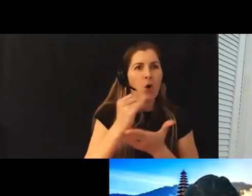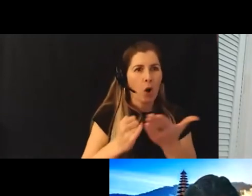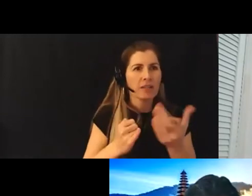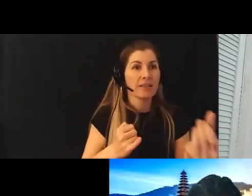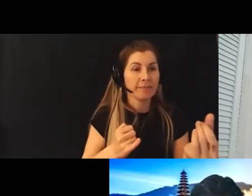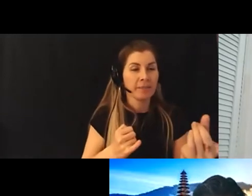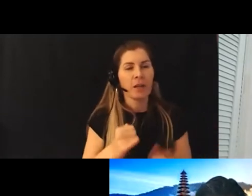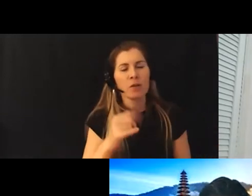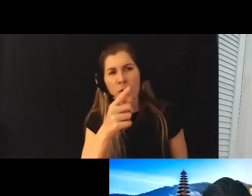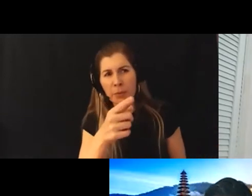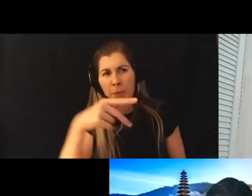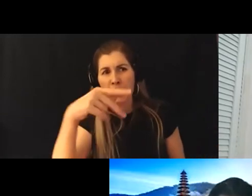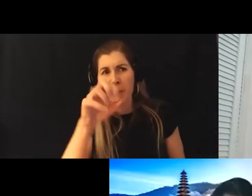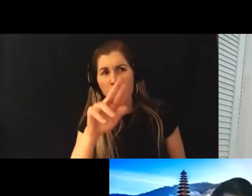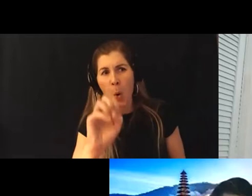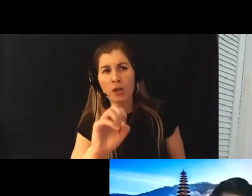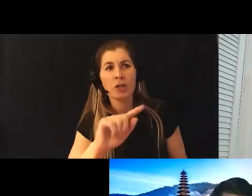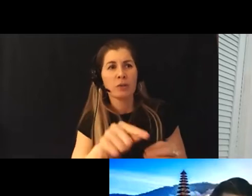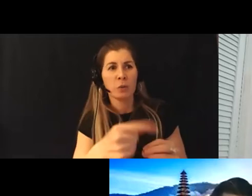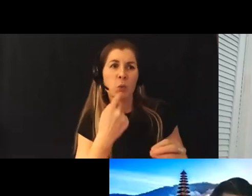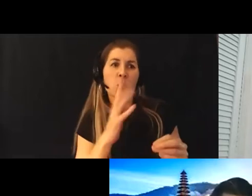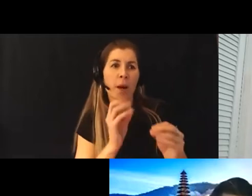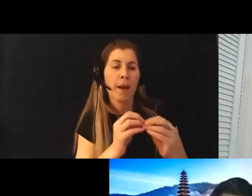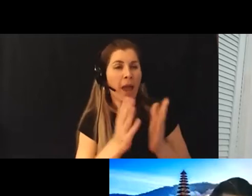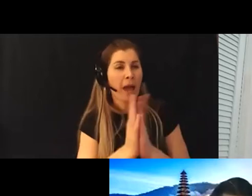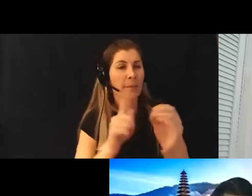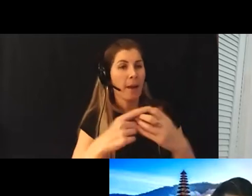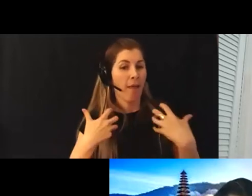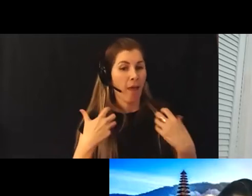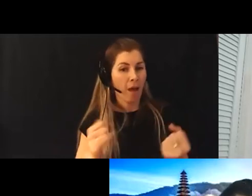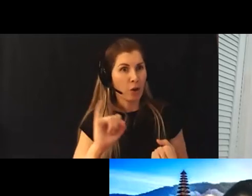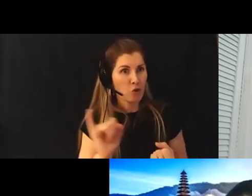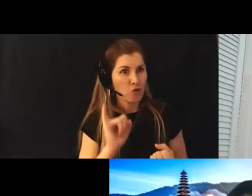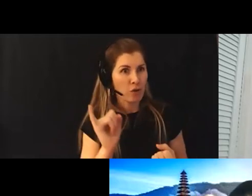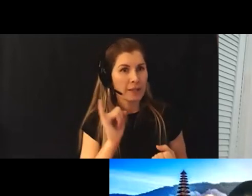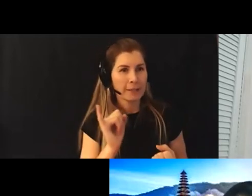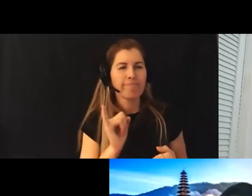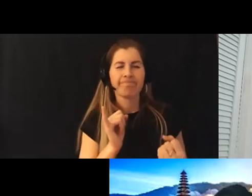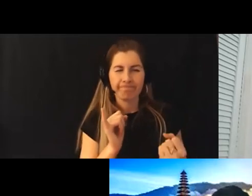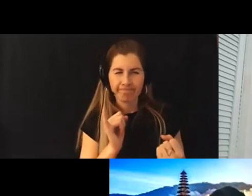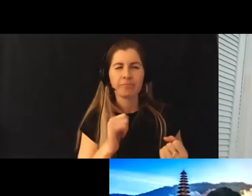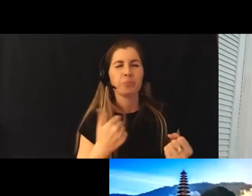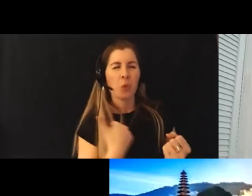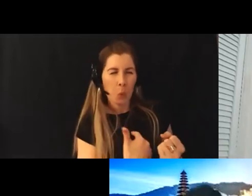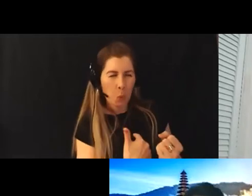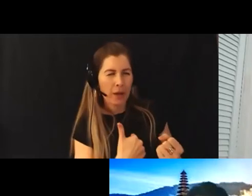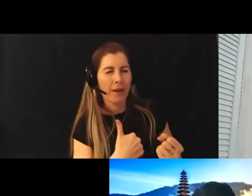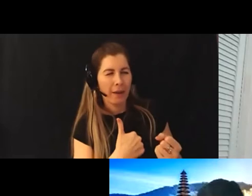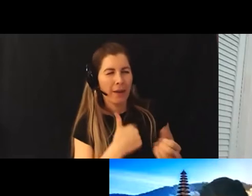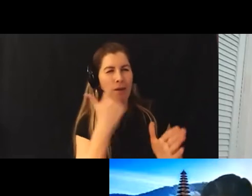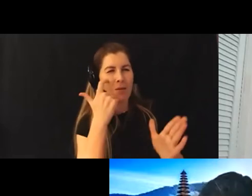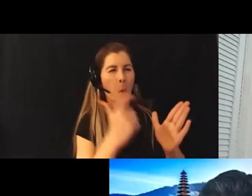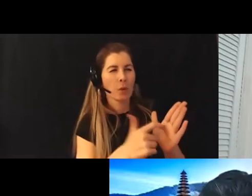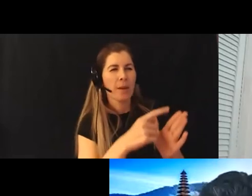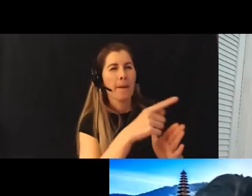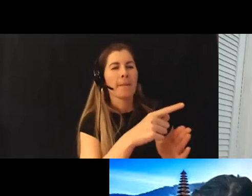your question about health insurance and things of that nature, we're slowly starting to see applications coming in